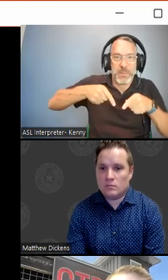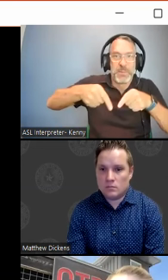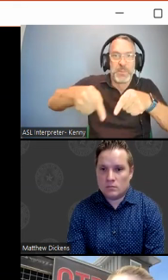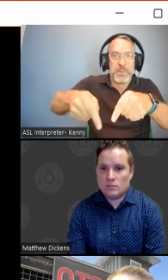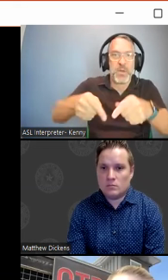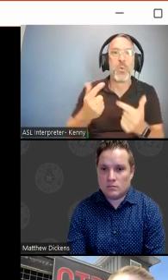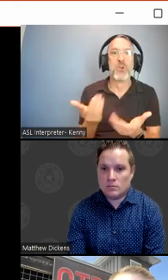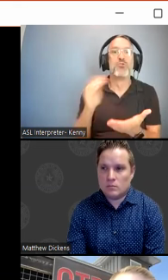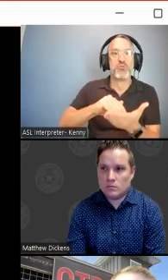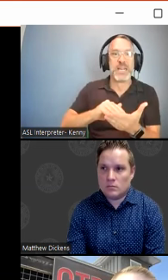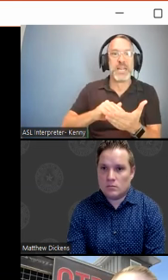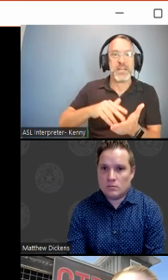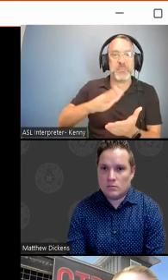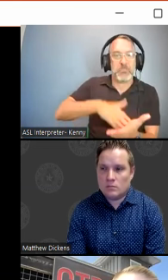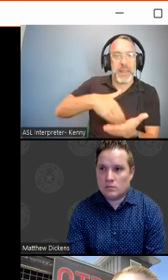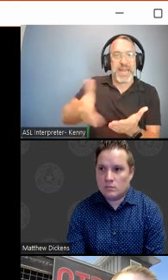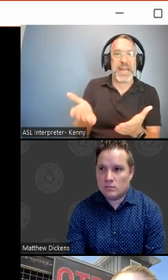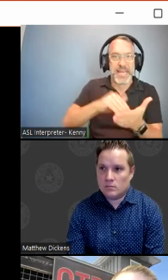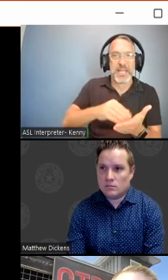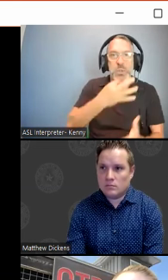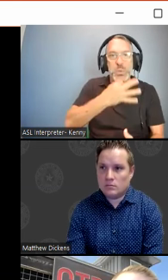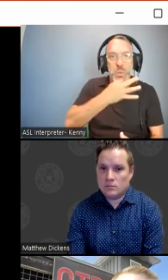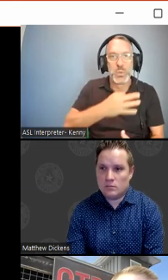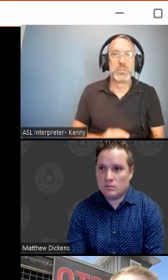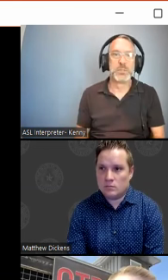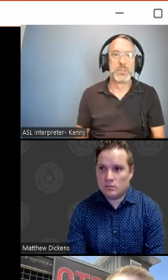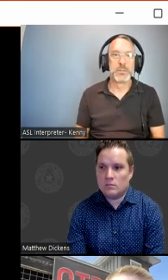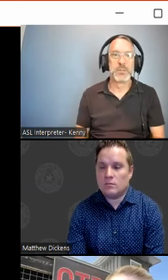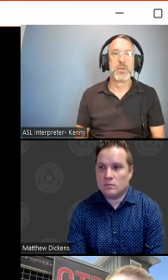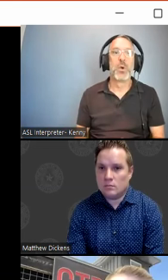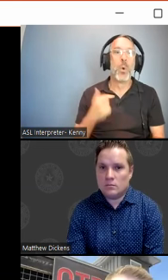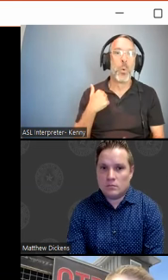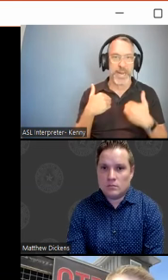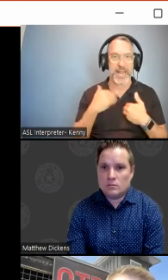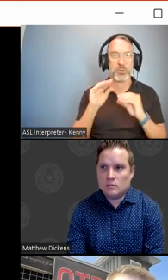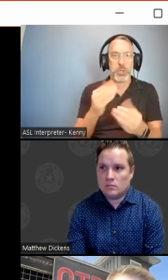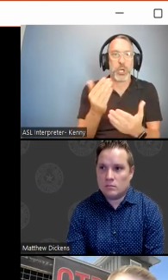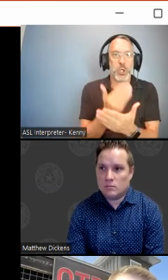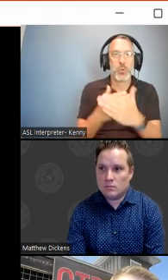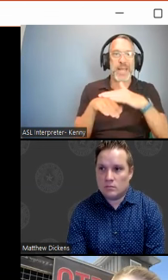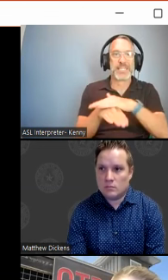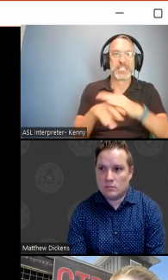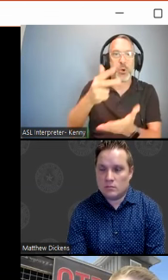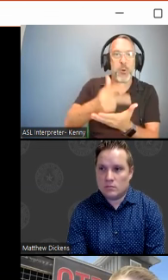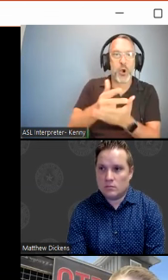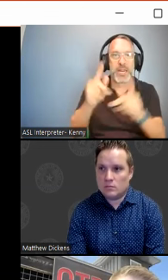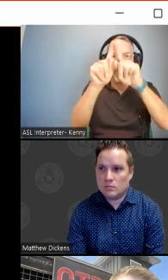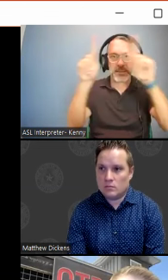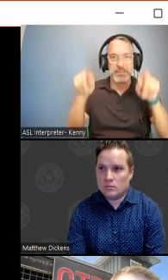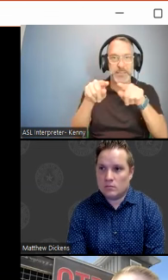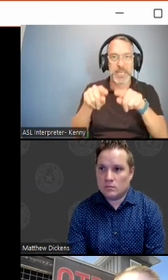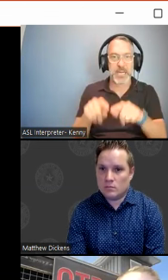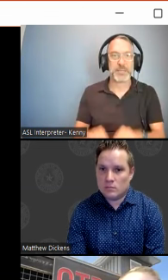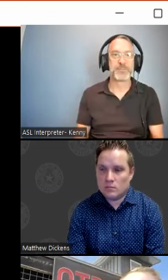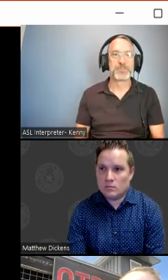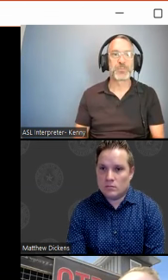getting that restriped very soon. We ended up having to put in a new accessible parking sign.